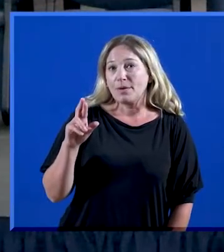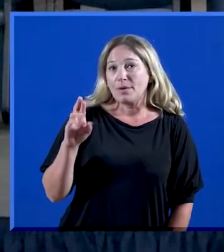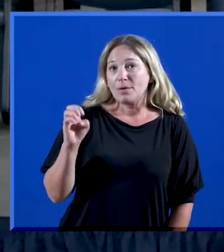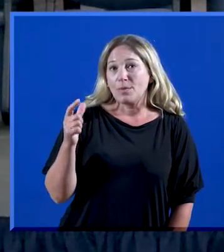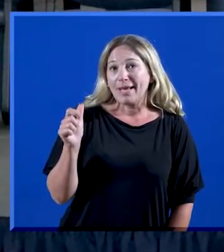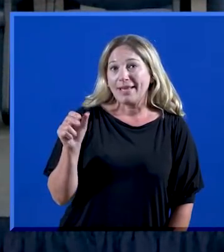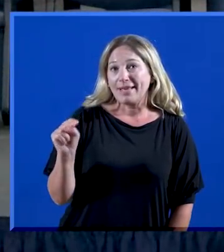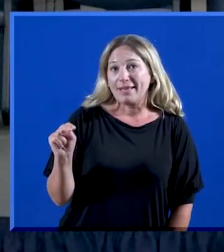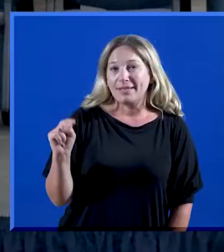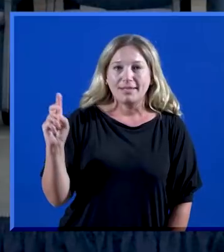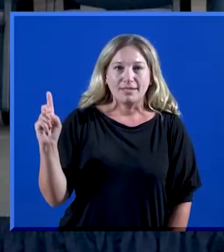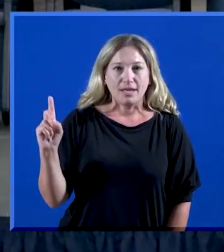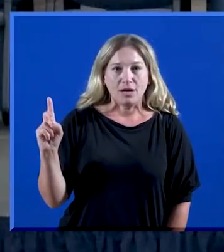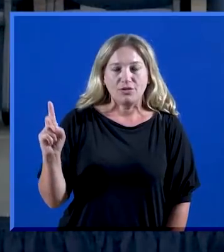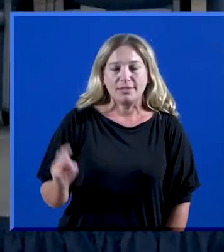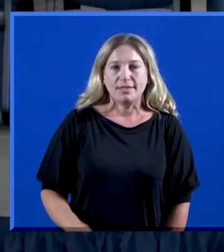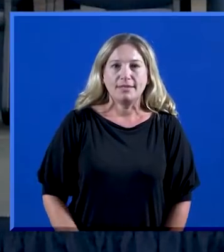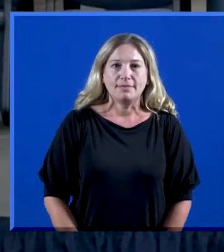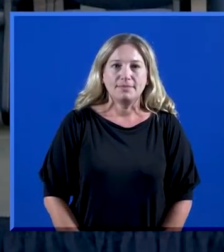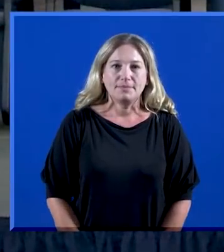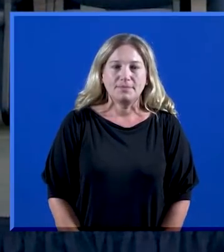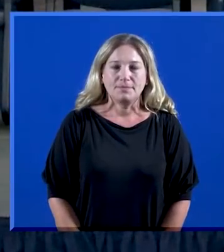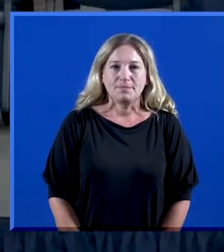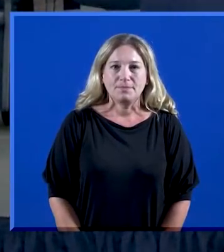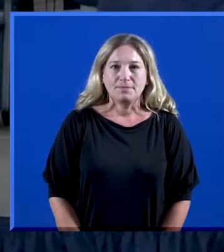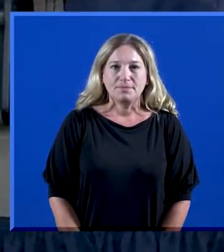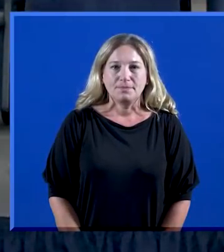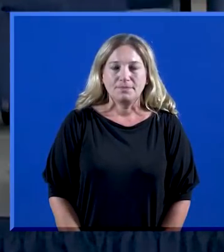Reagan Danielson.